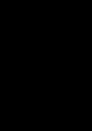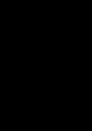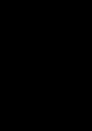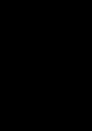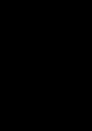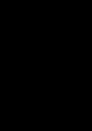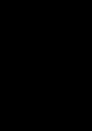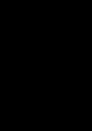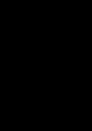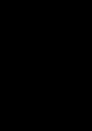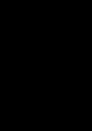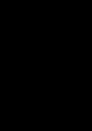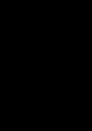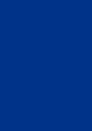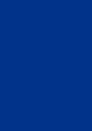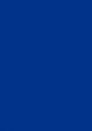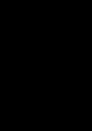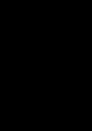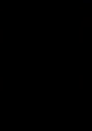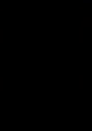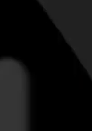international educator.